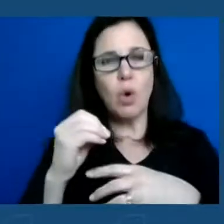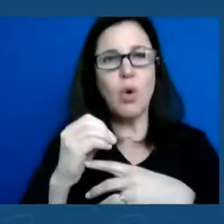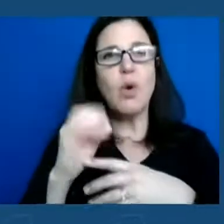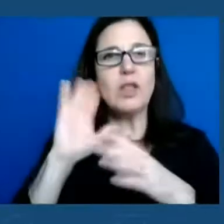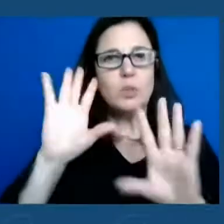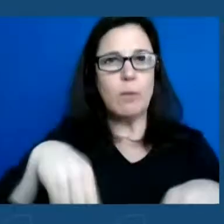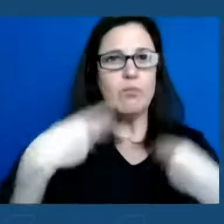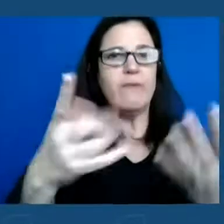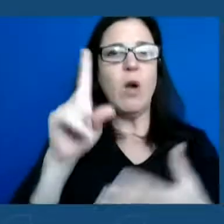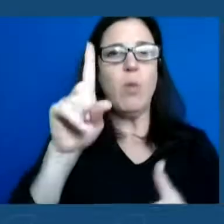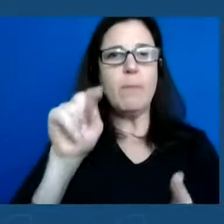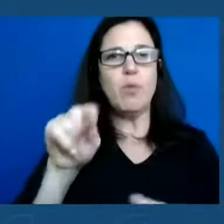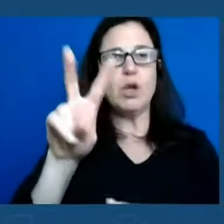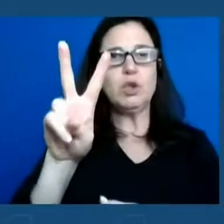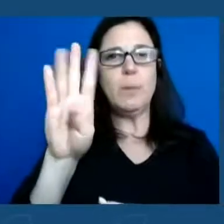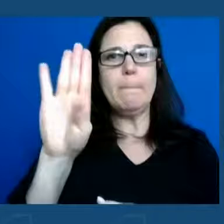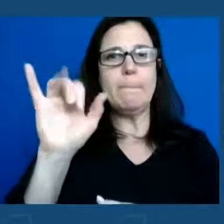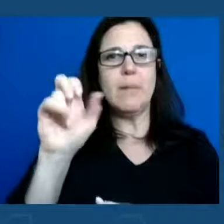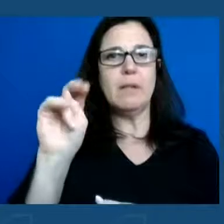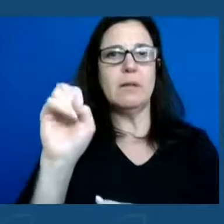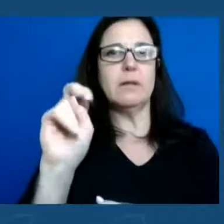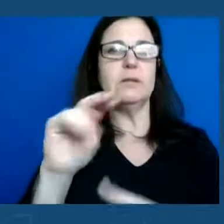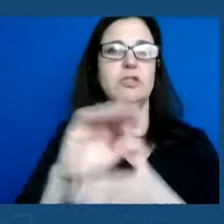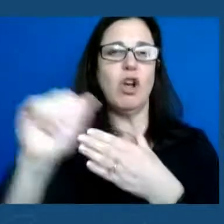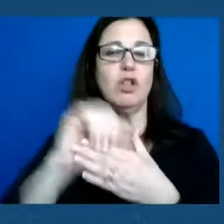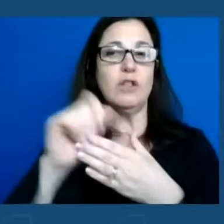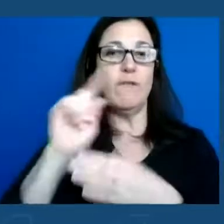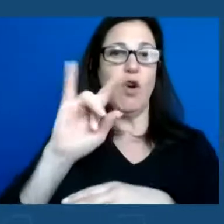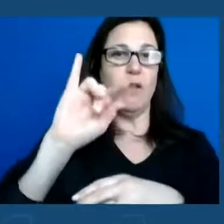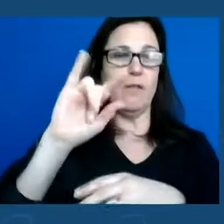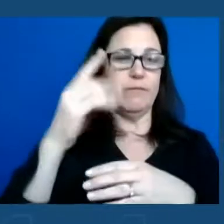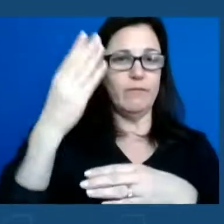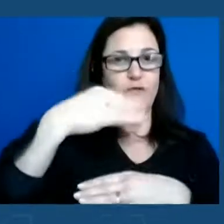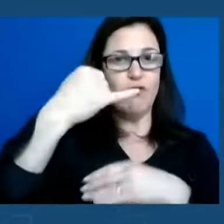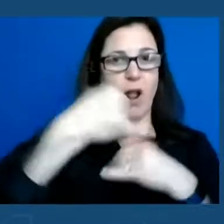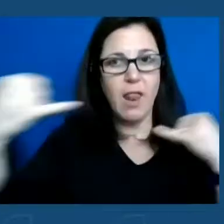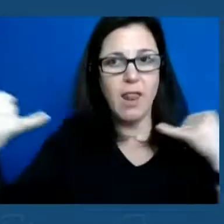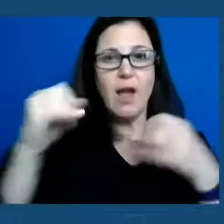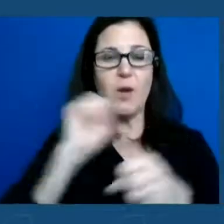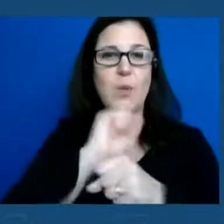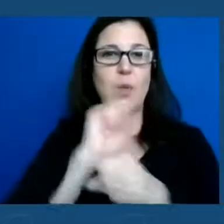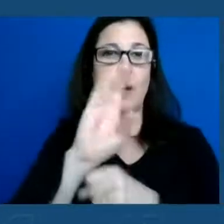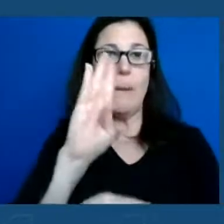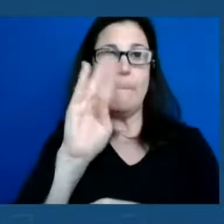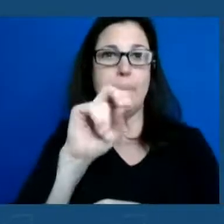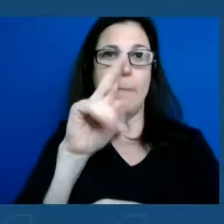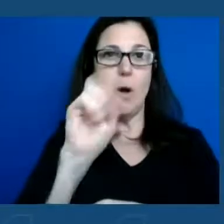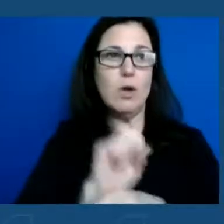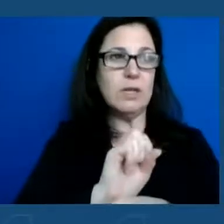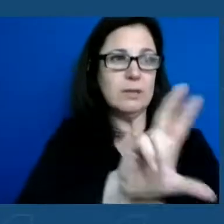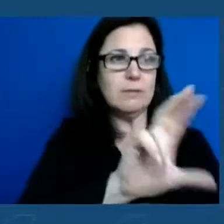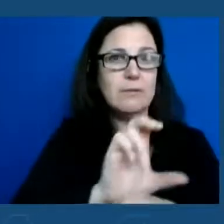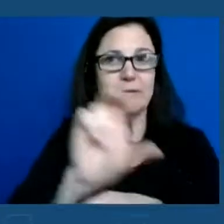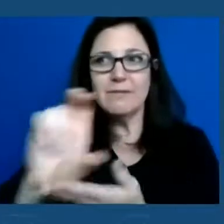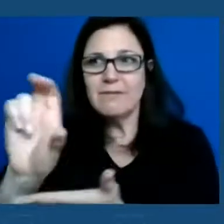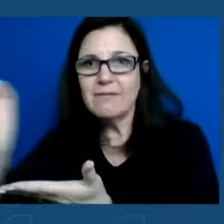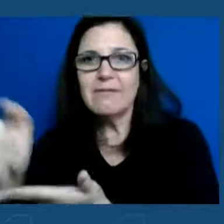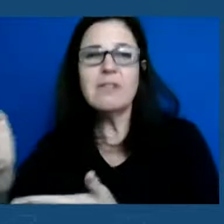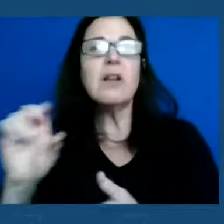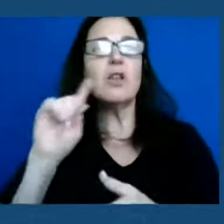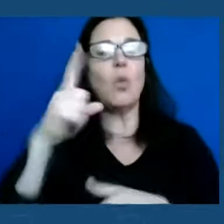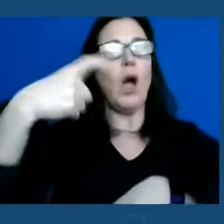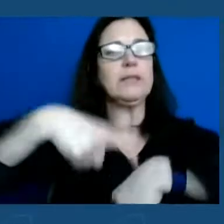providing $1.2 billion for frontline healthcare worker bonuses. We thought that was an important way that we could use one-time